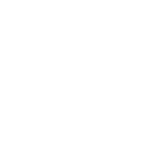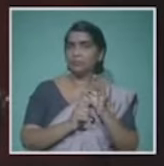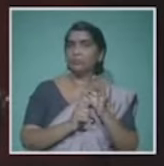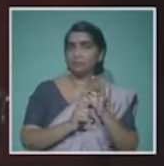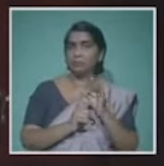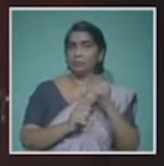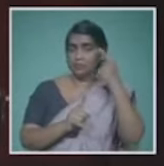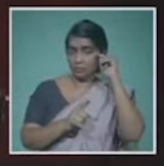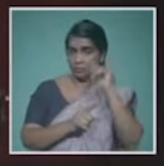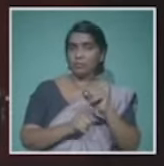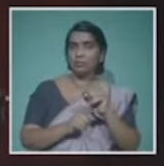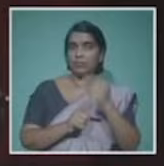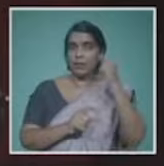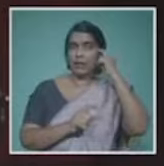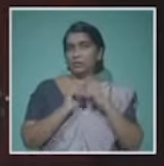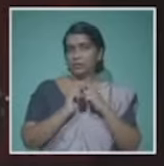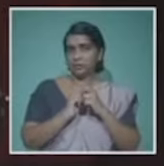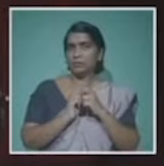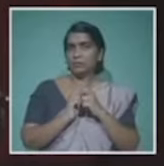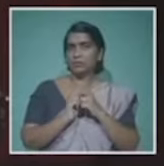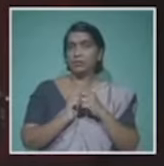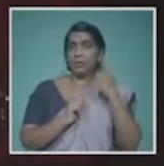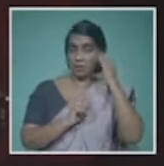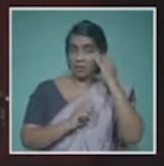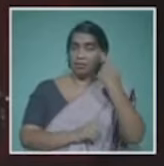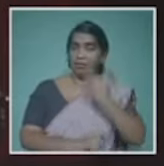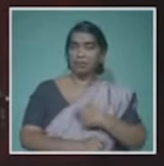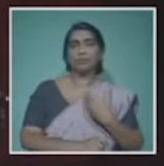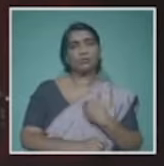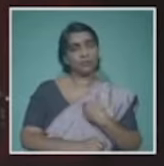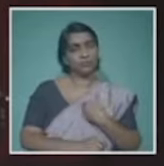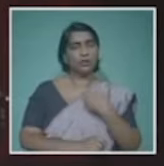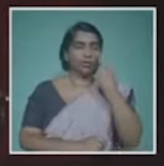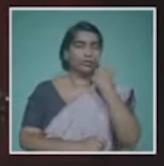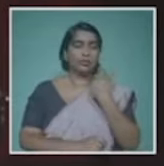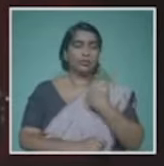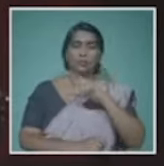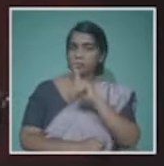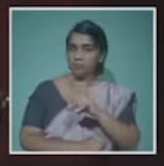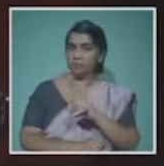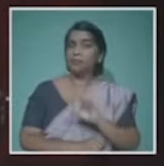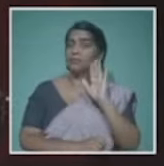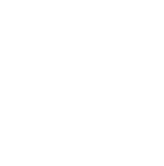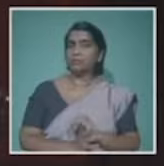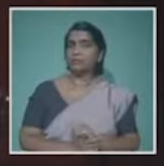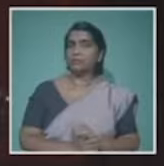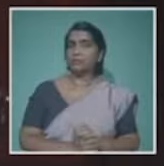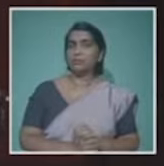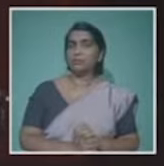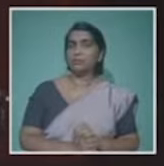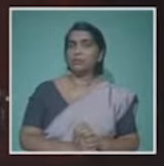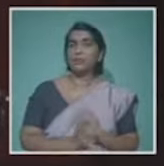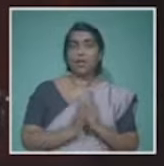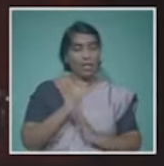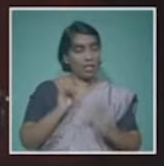Emathithumiyata, Diviyunu Hitridivima Sambandhayen, Kantawak Hatiyata Mage Kanagatuwa Prakasha Karanawa. E Wagema Mantri